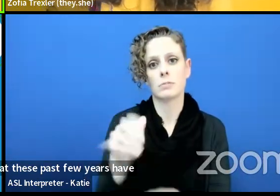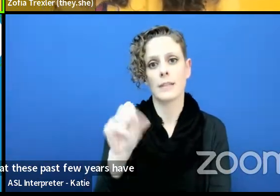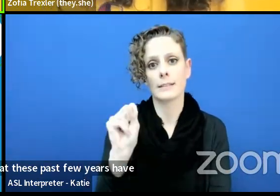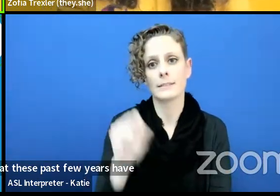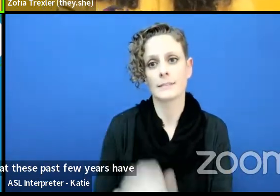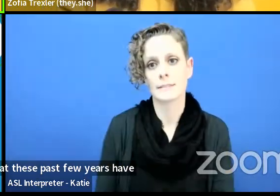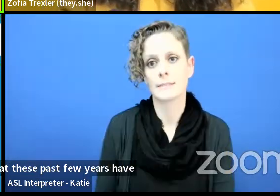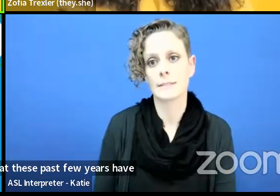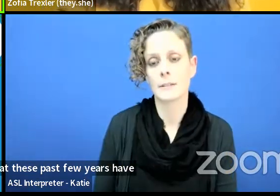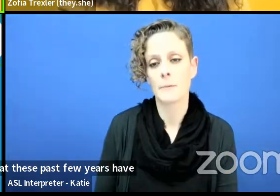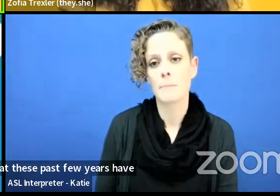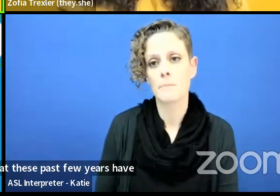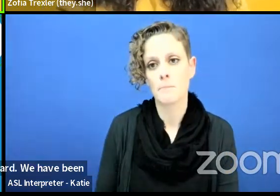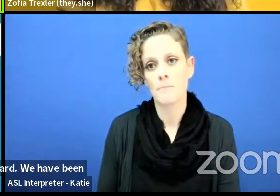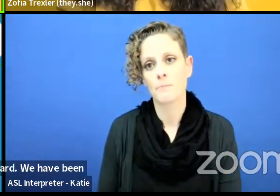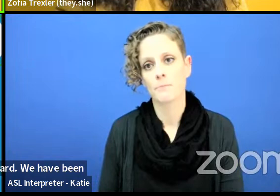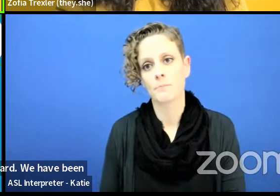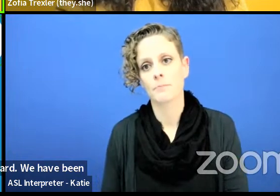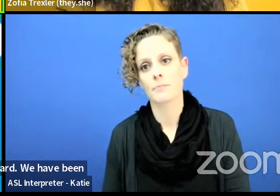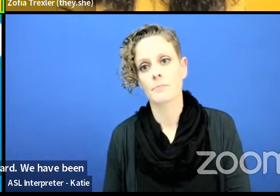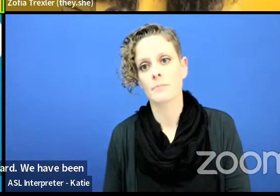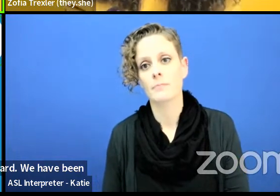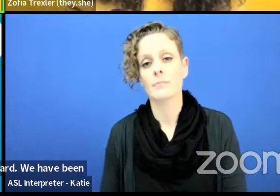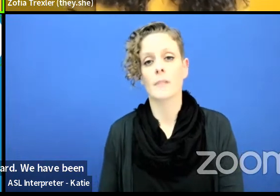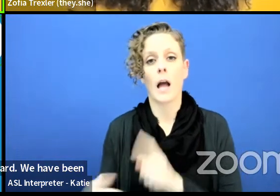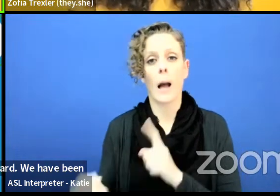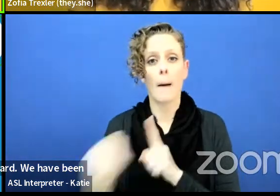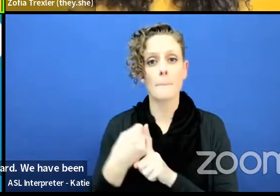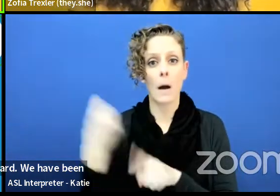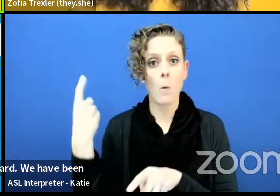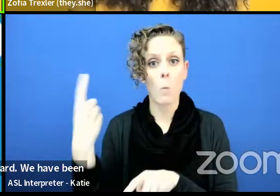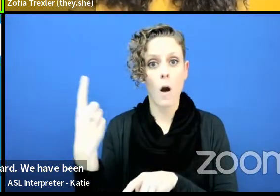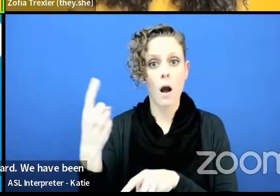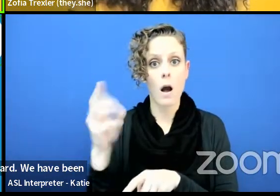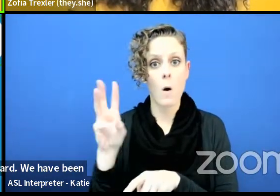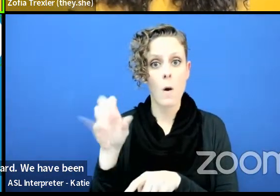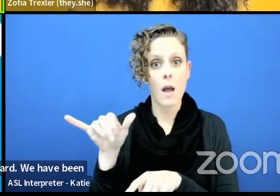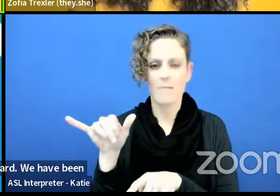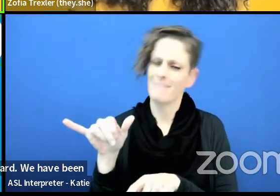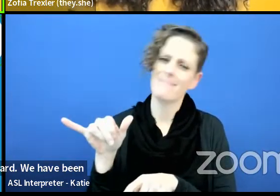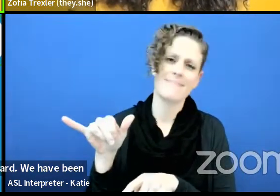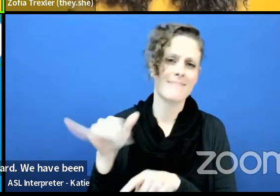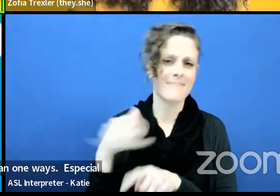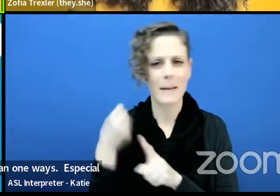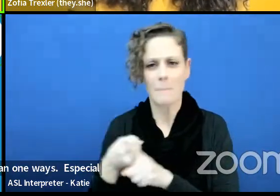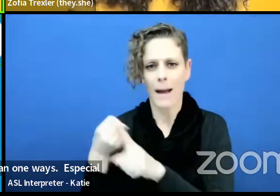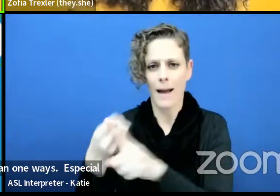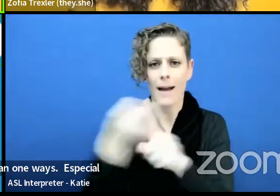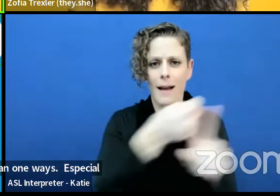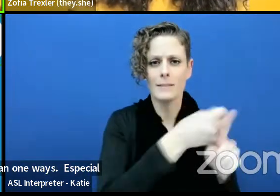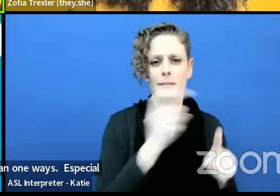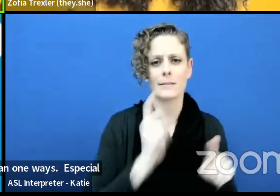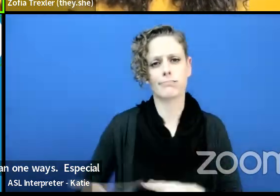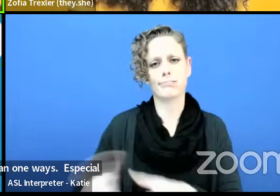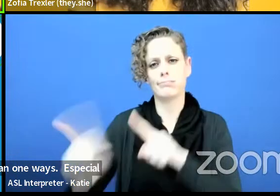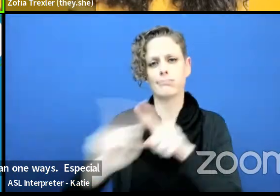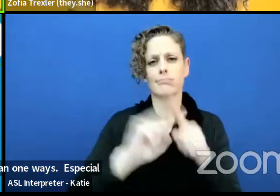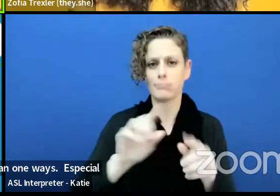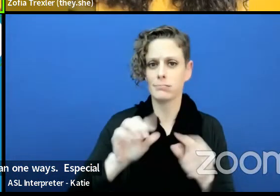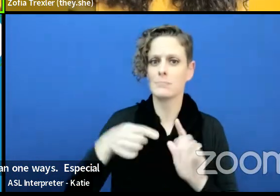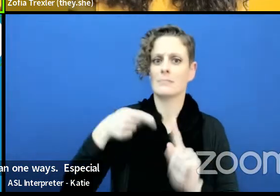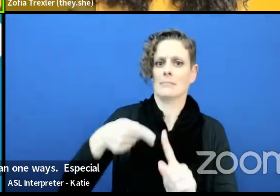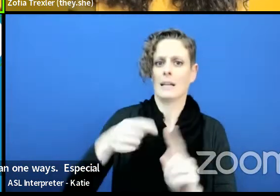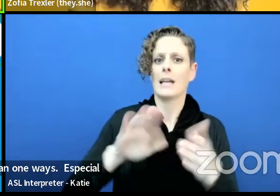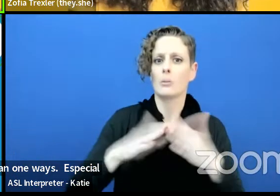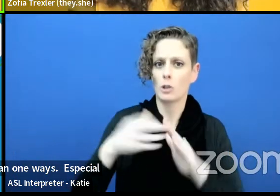been affected in more than one ways, especially communities of color have been directly affected